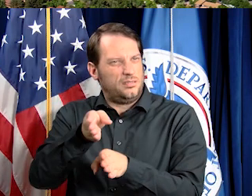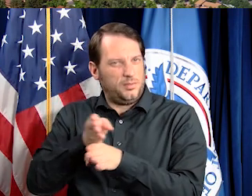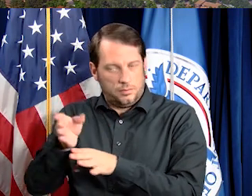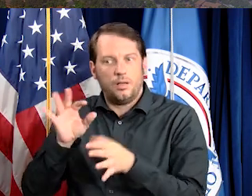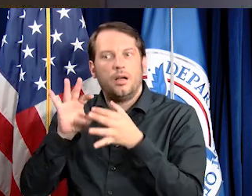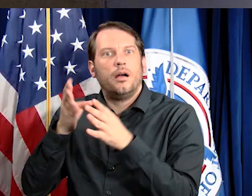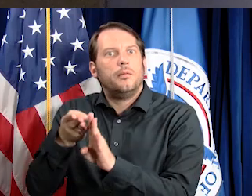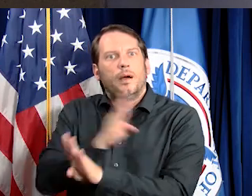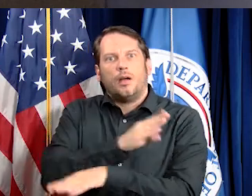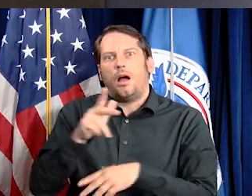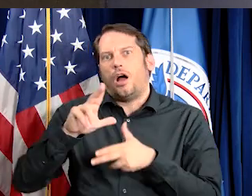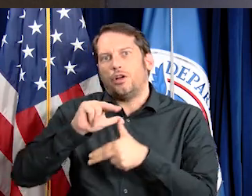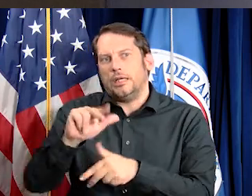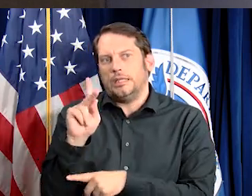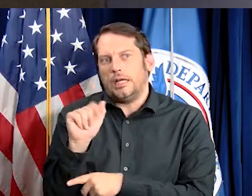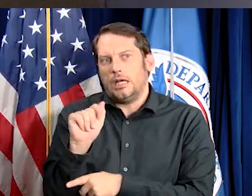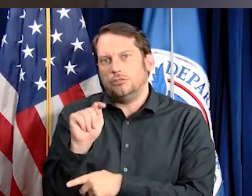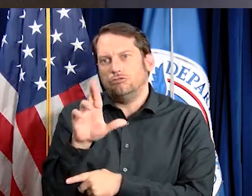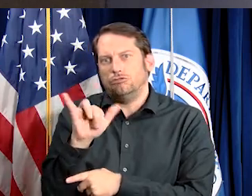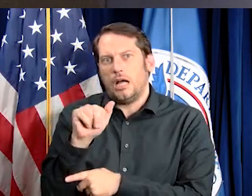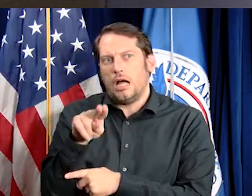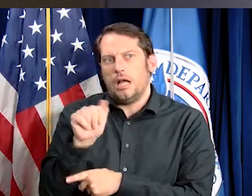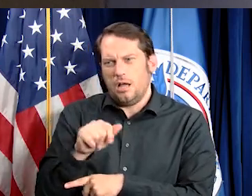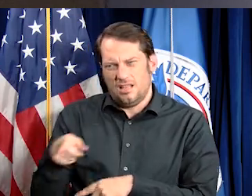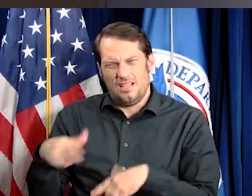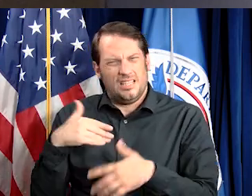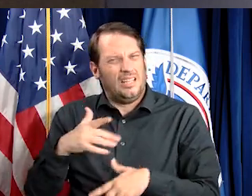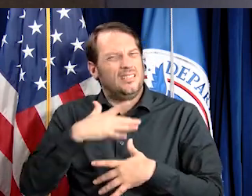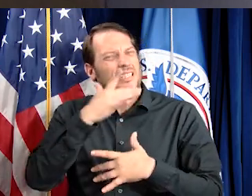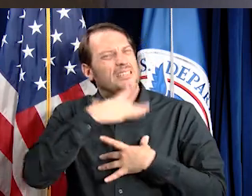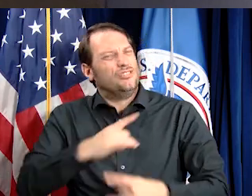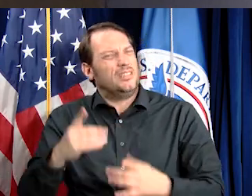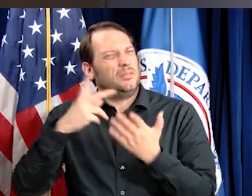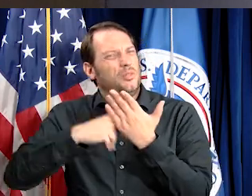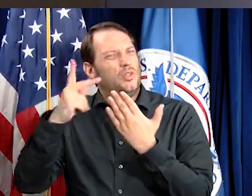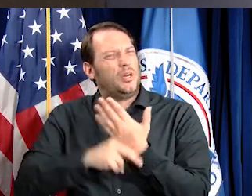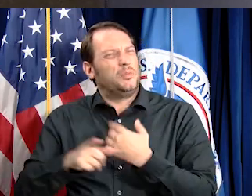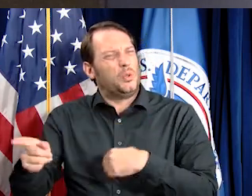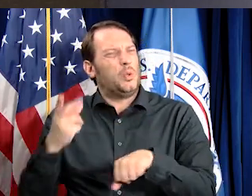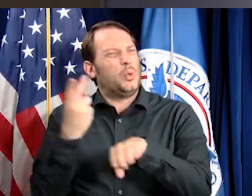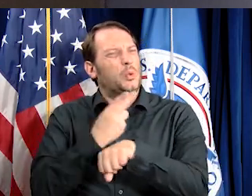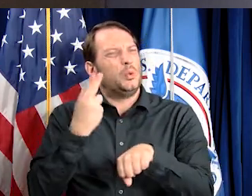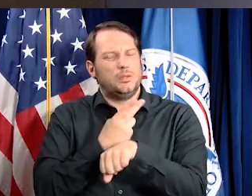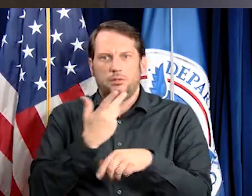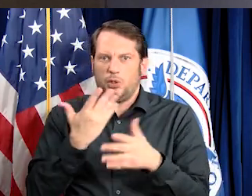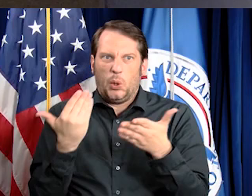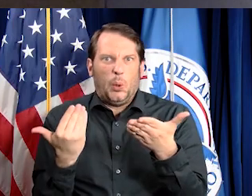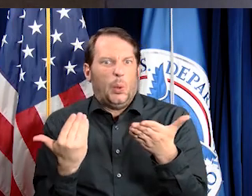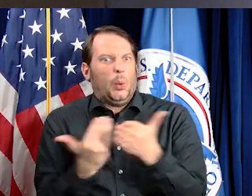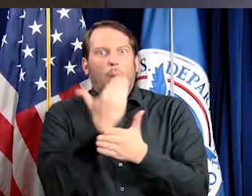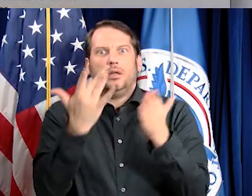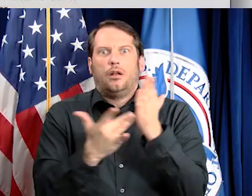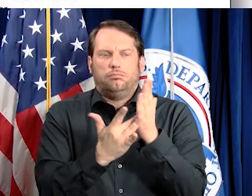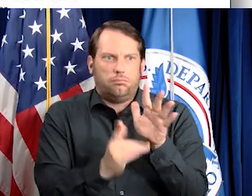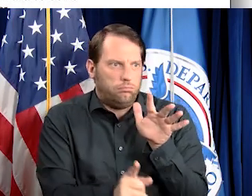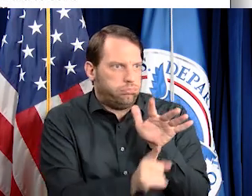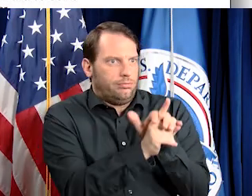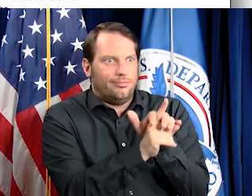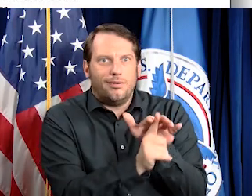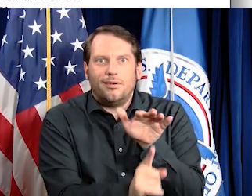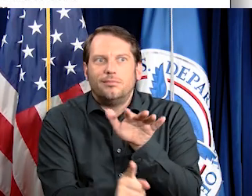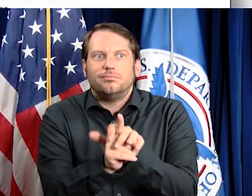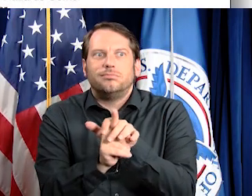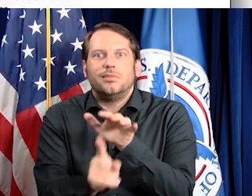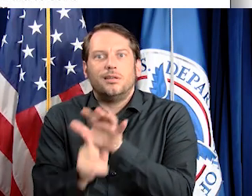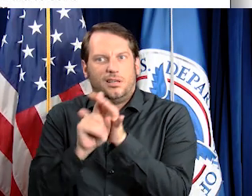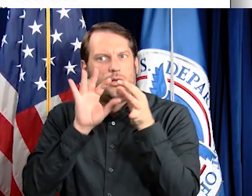hit. And it was a really unique program in looking at the use of emerging technology in disasters. I had